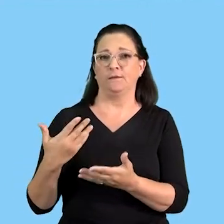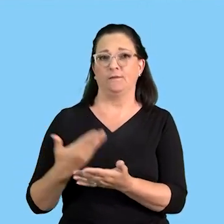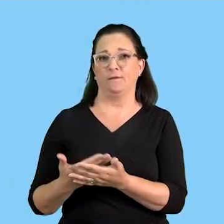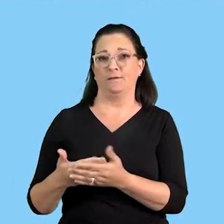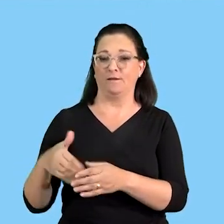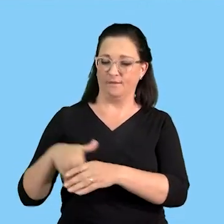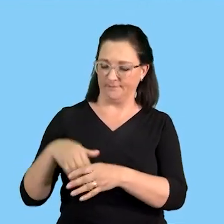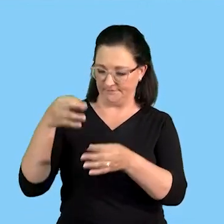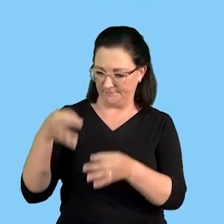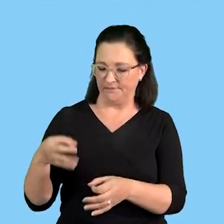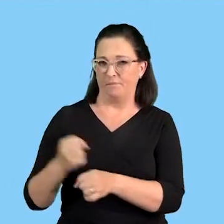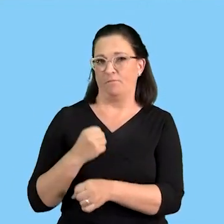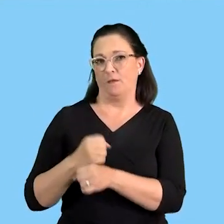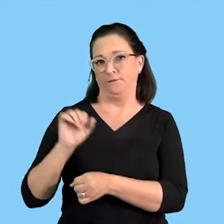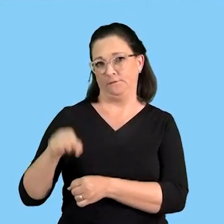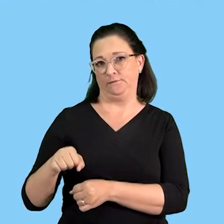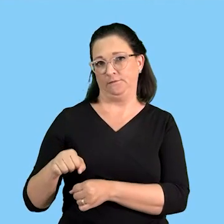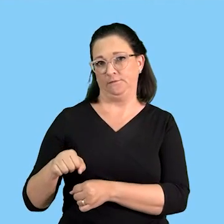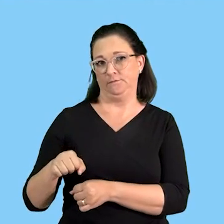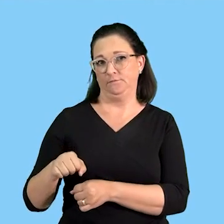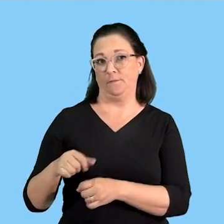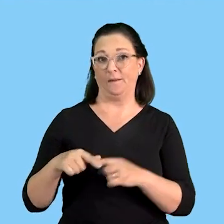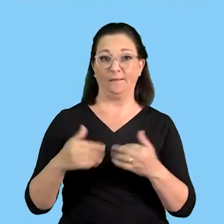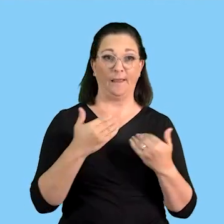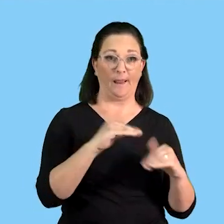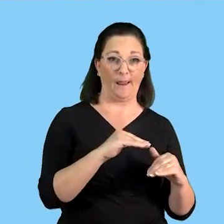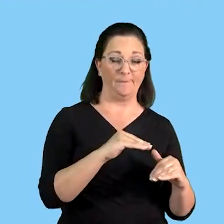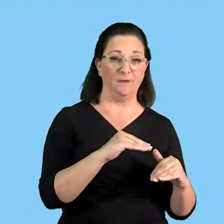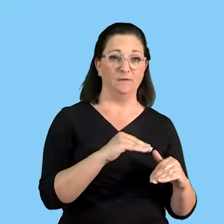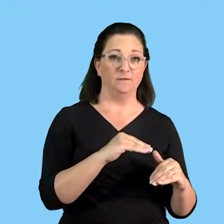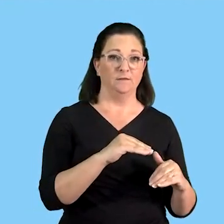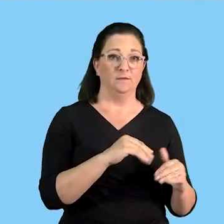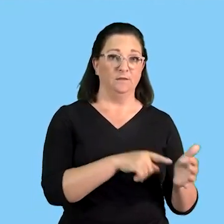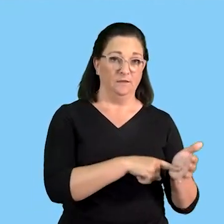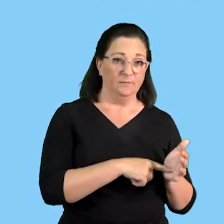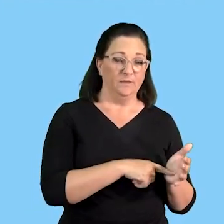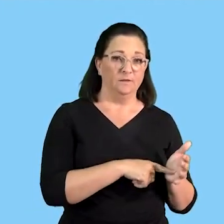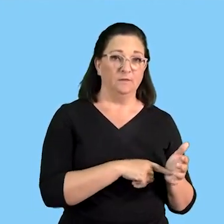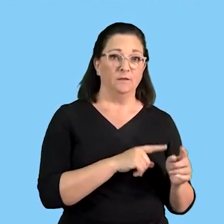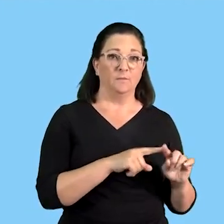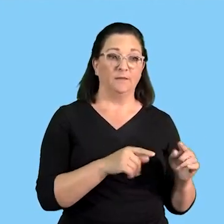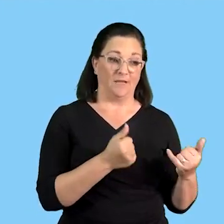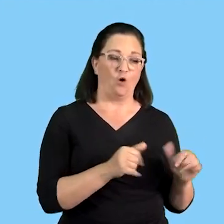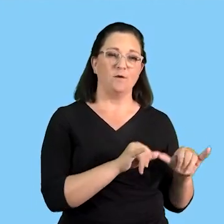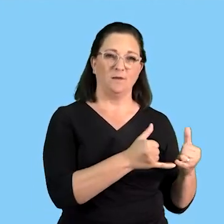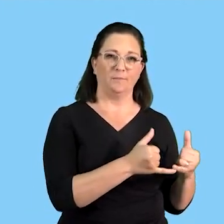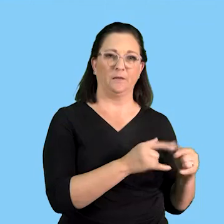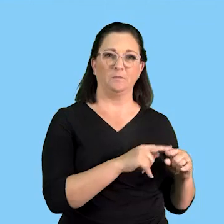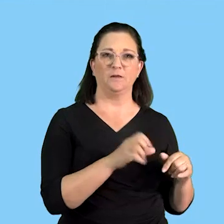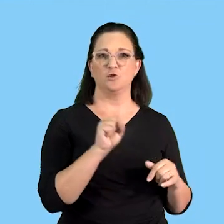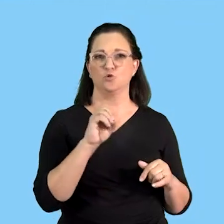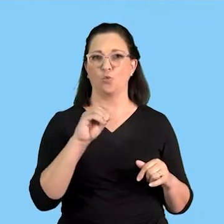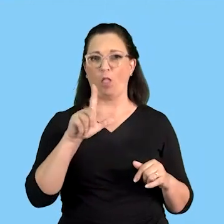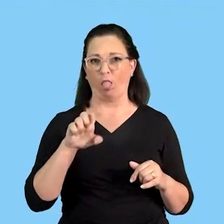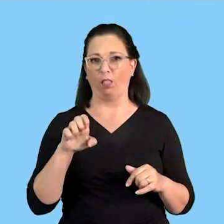day-to-day basis. They make decisions, and we know that we talk limited liability when we are talking about companies, but when we are talking about a